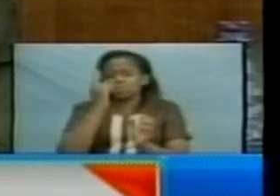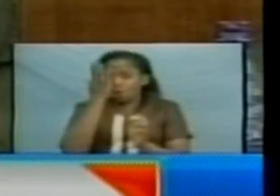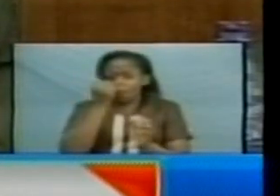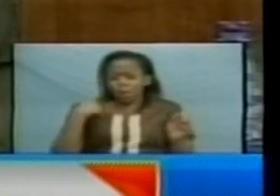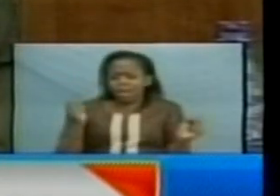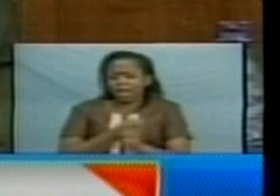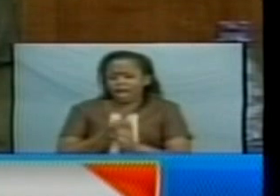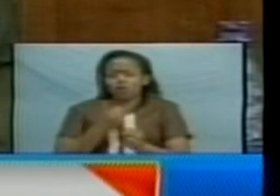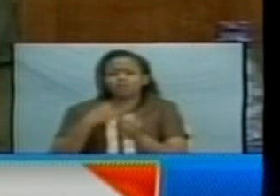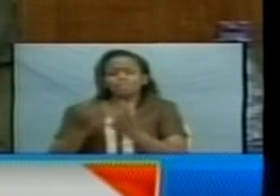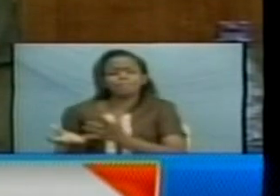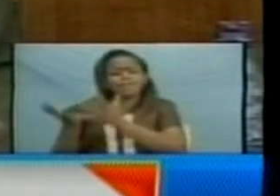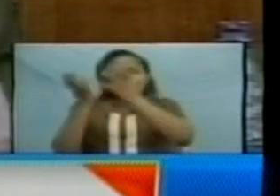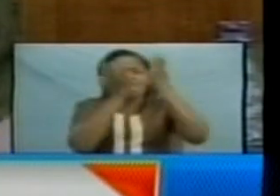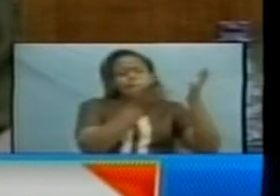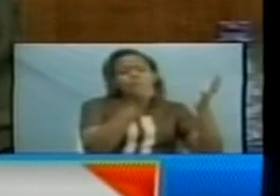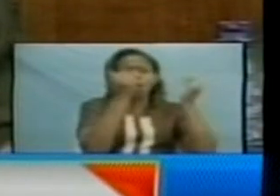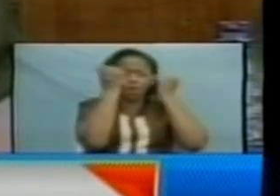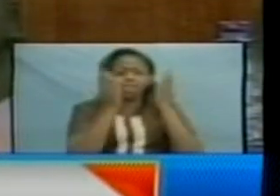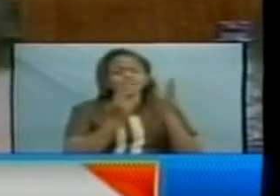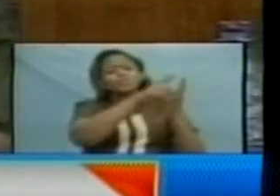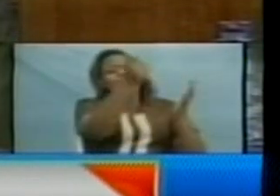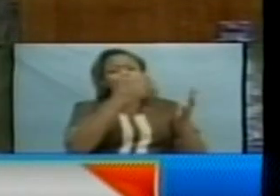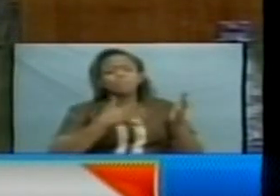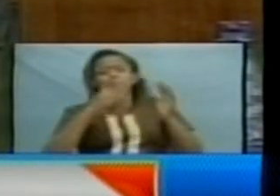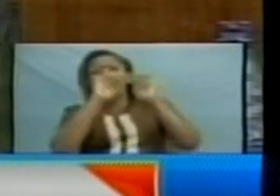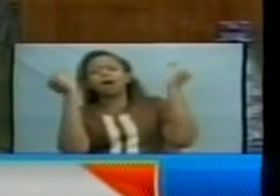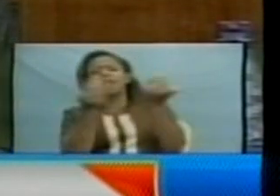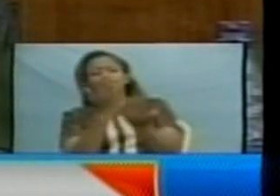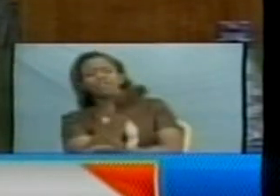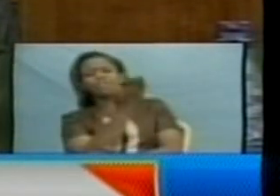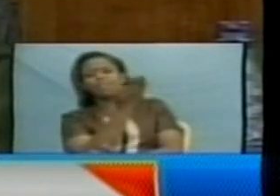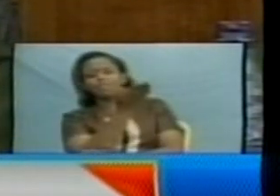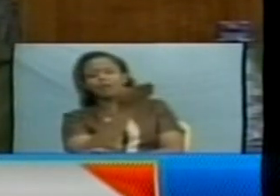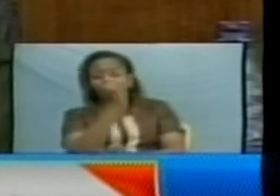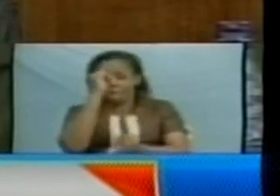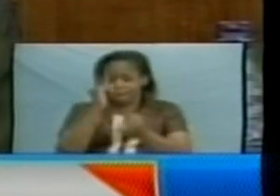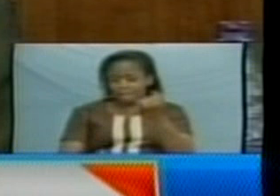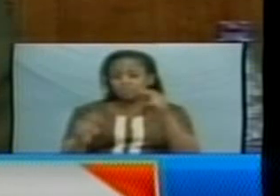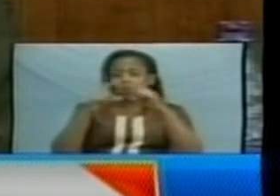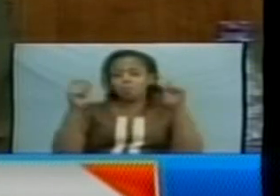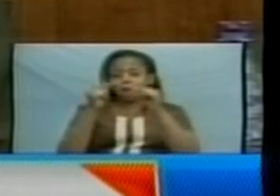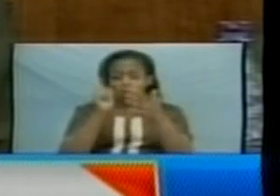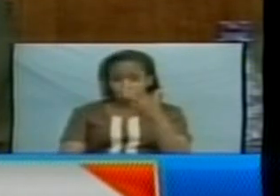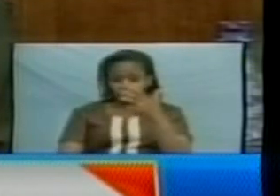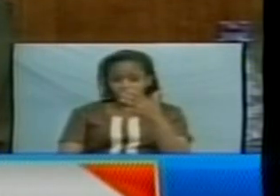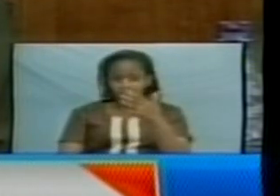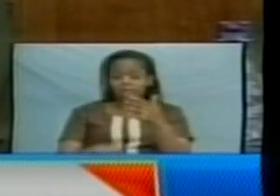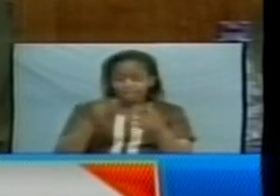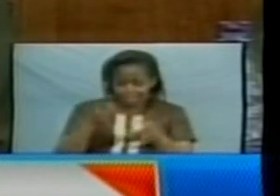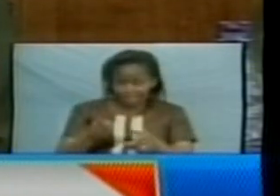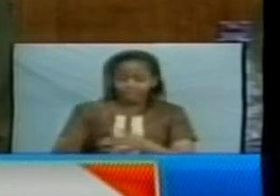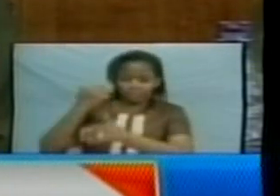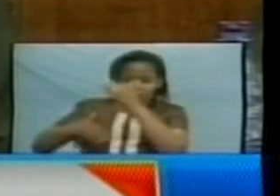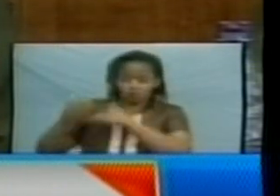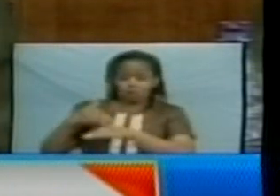our progressive jurisprudence to the rest of the world. Last thing we want to say is, at this historical moment